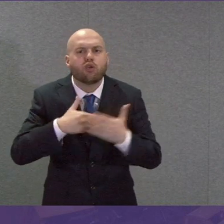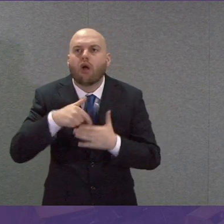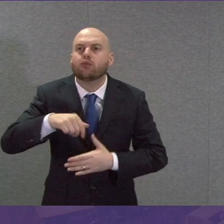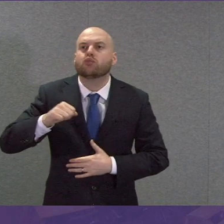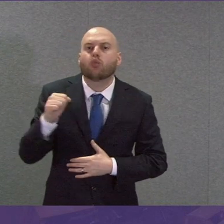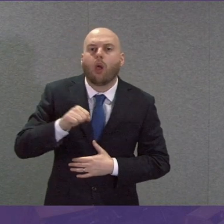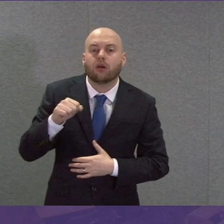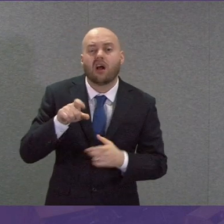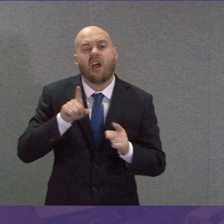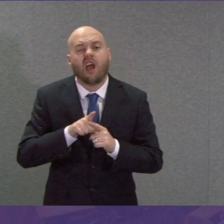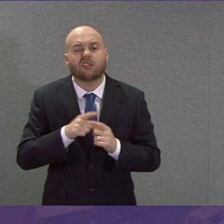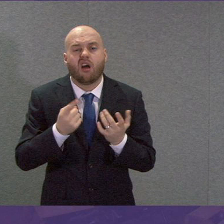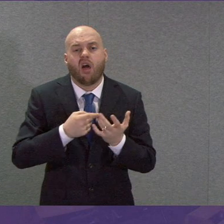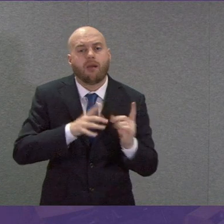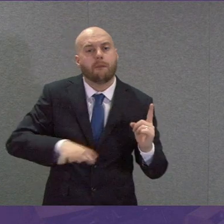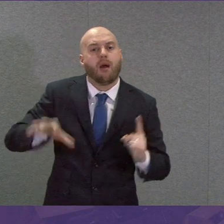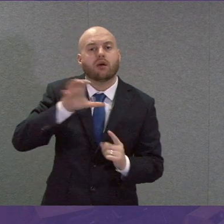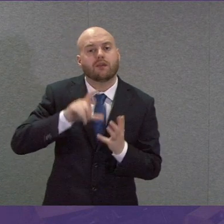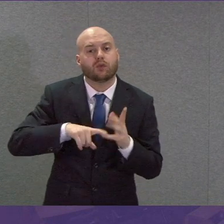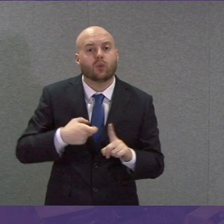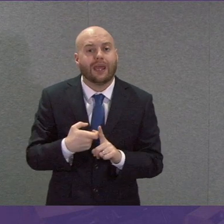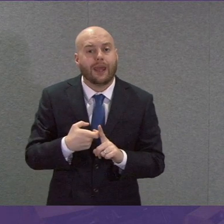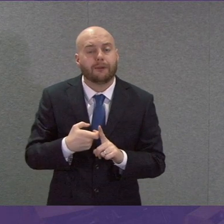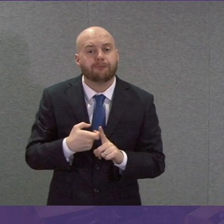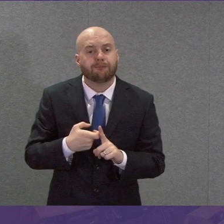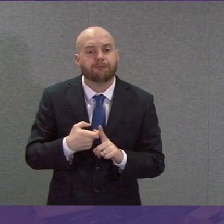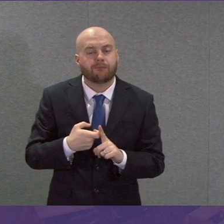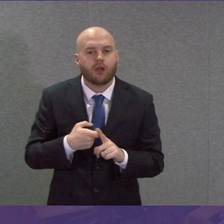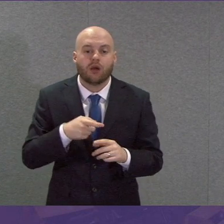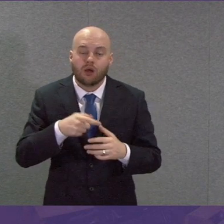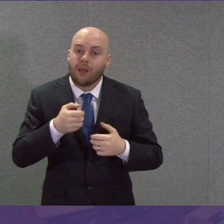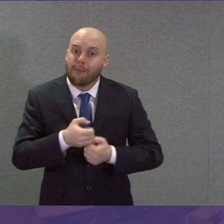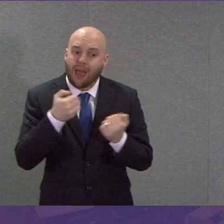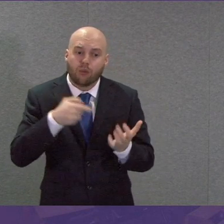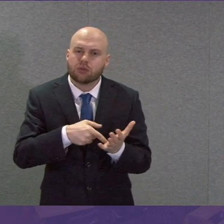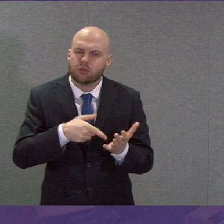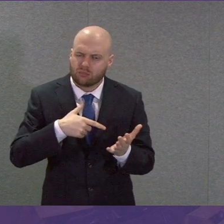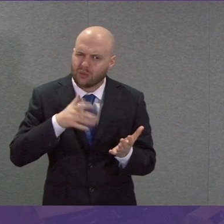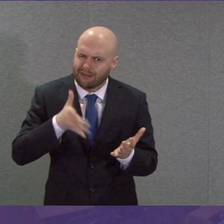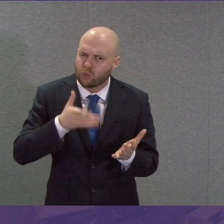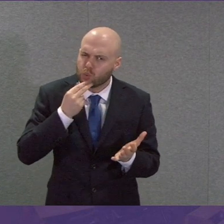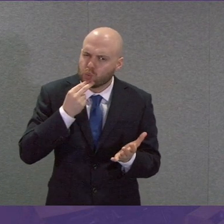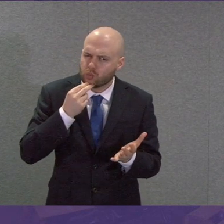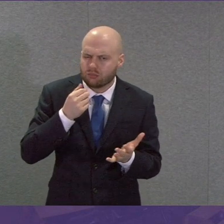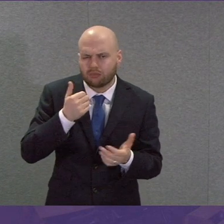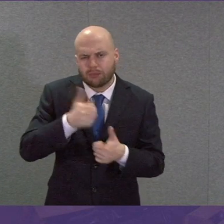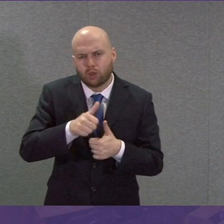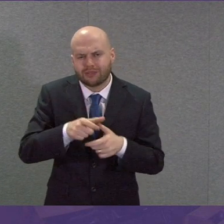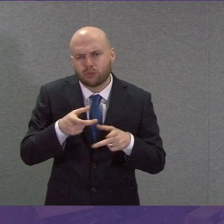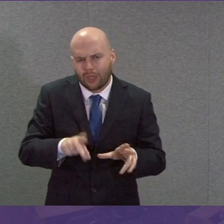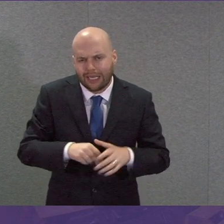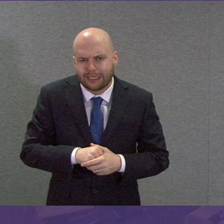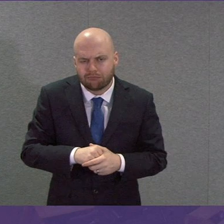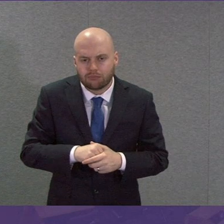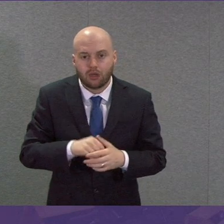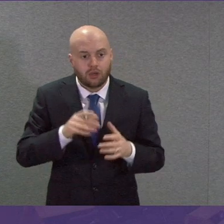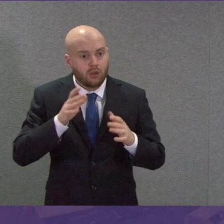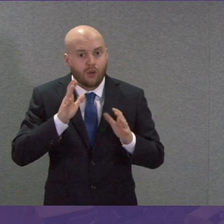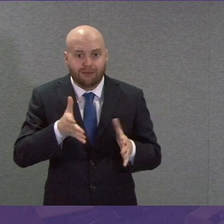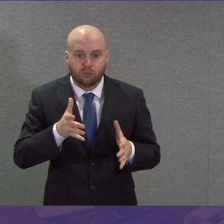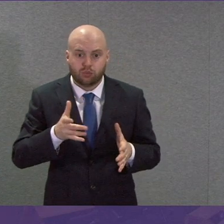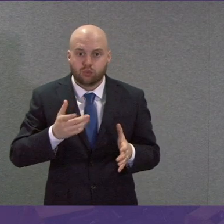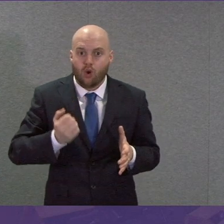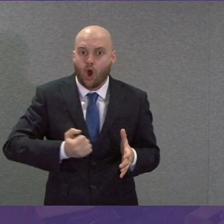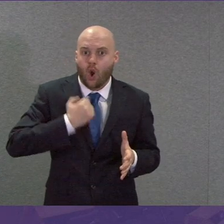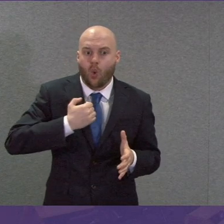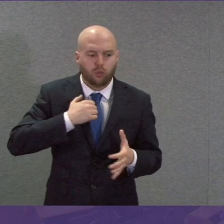UK. Moreover, we will use those powers in the appropriate way, informed always by our own response planning and by ongoing joint work